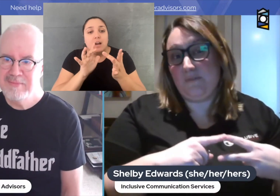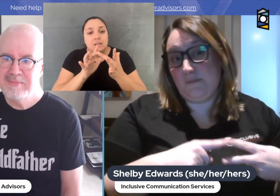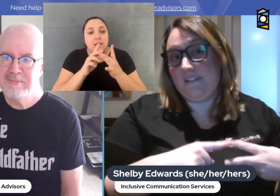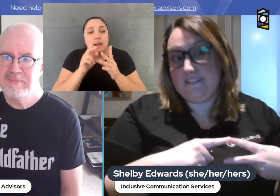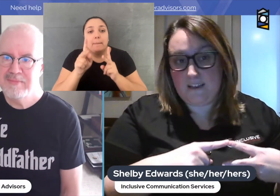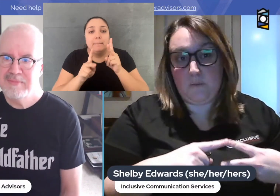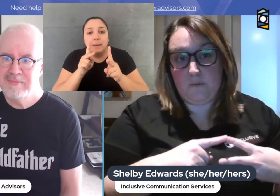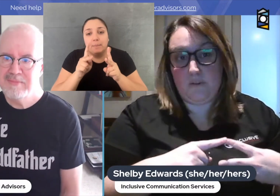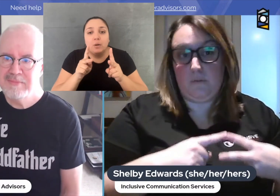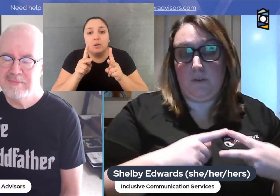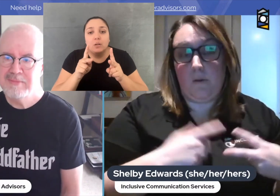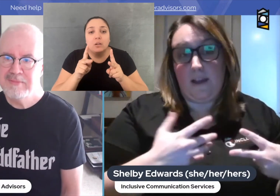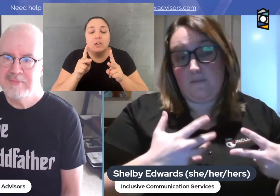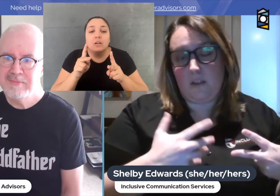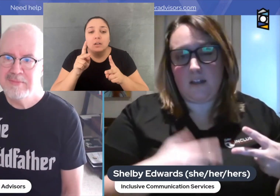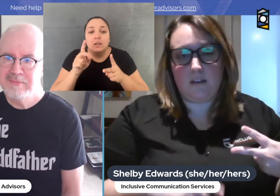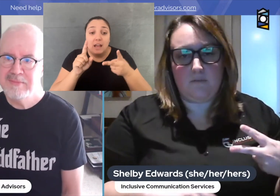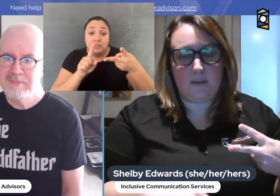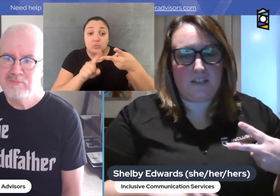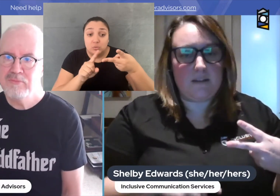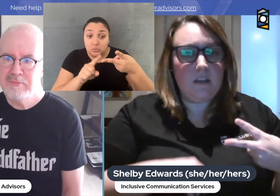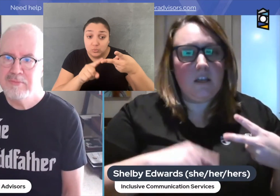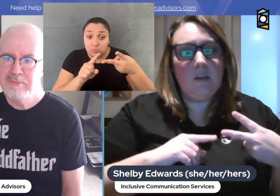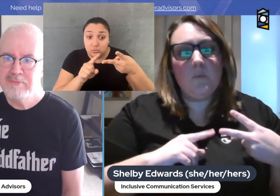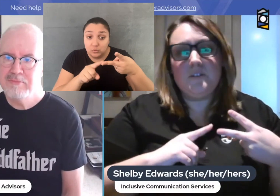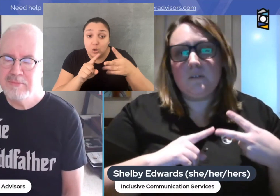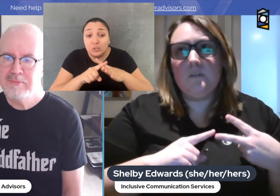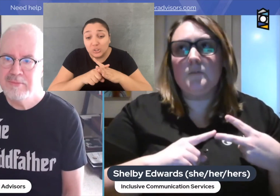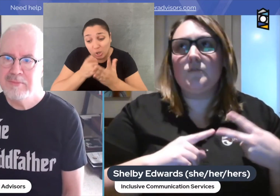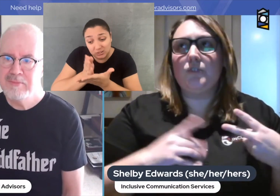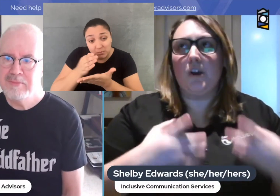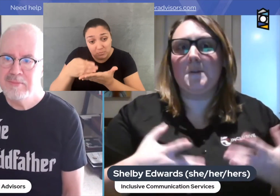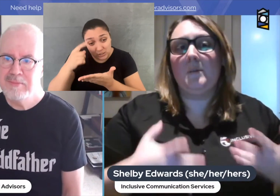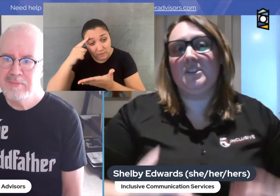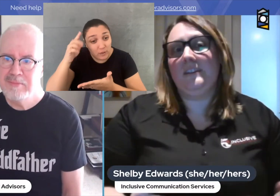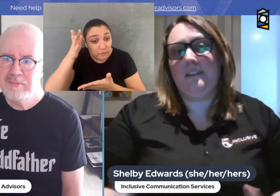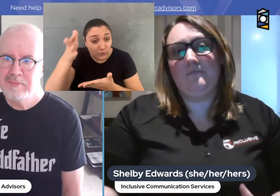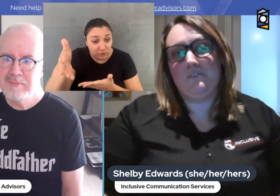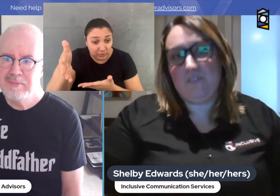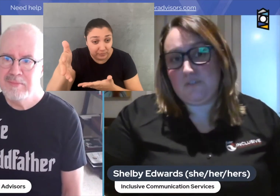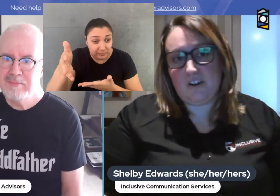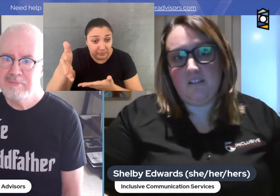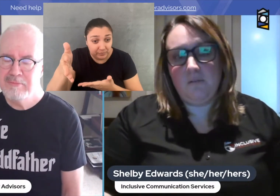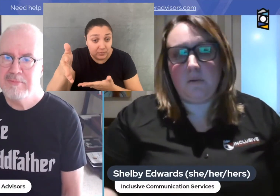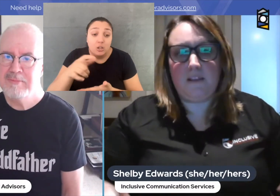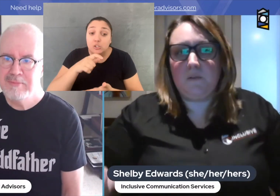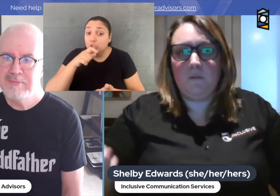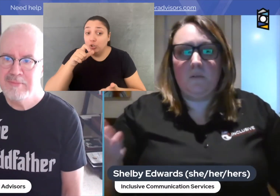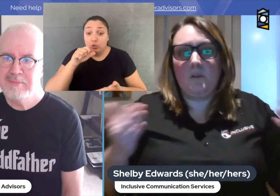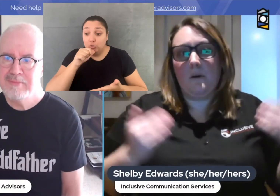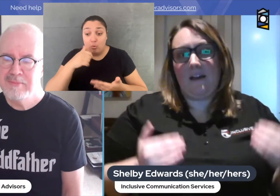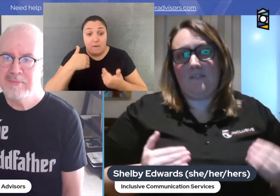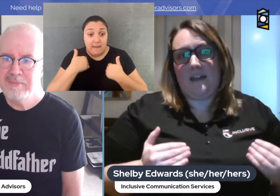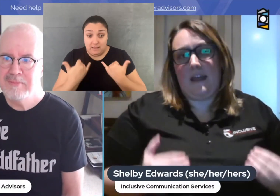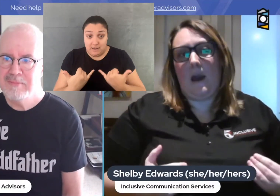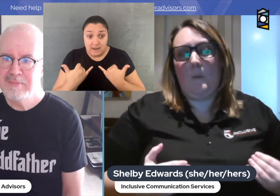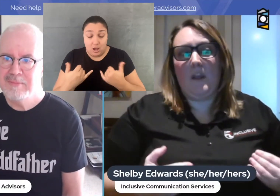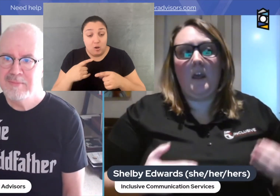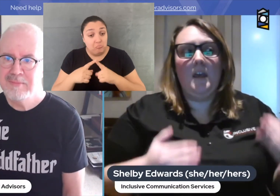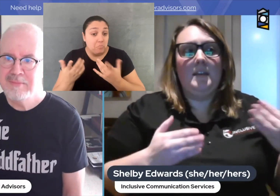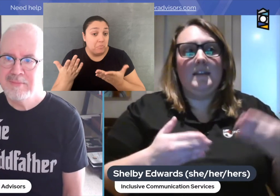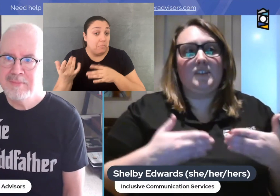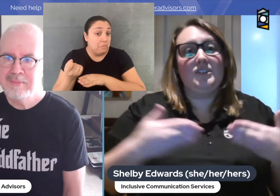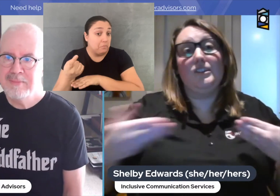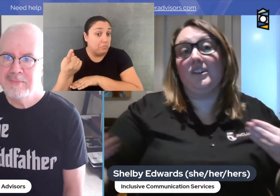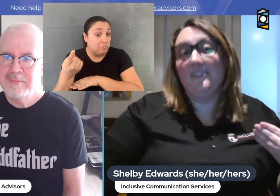contact people who are willing to help you when you don't have a lot of budget. But 2, start to budget it in for the future. Okay, so you don't have that now,